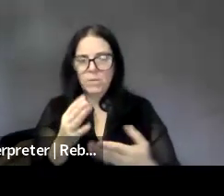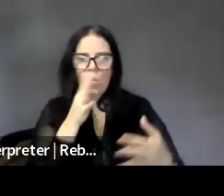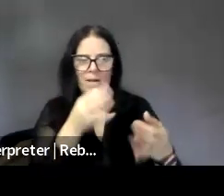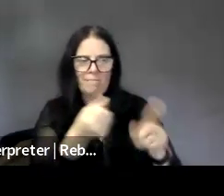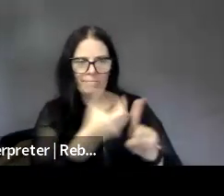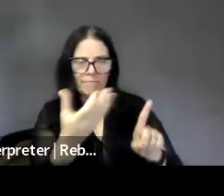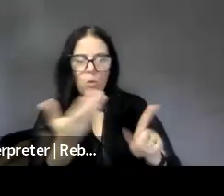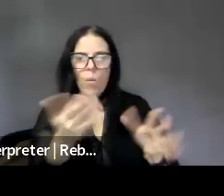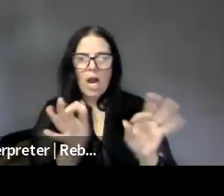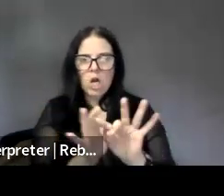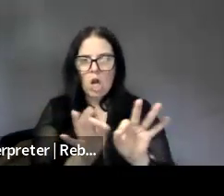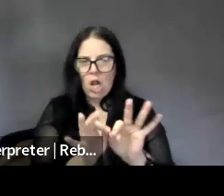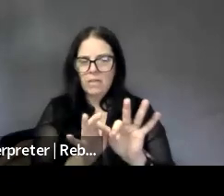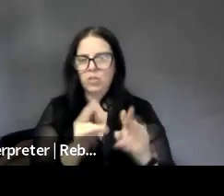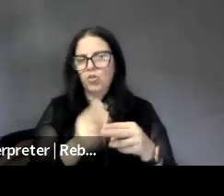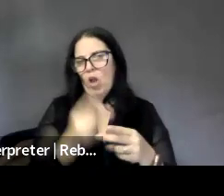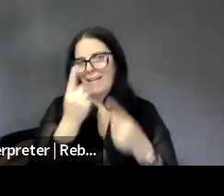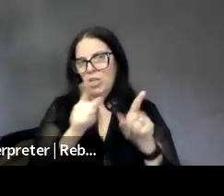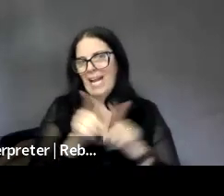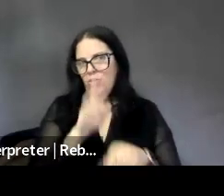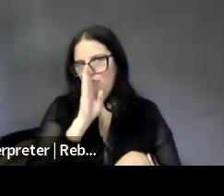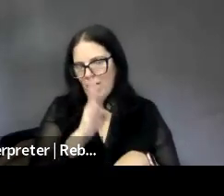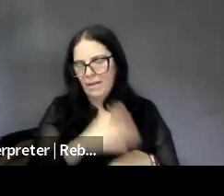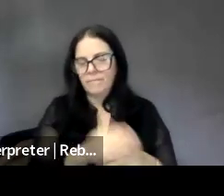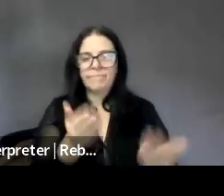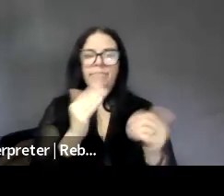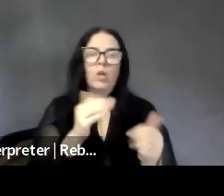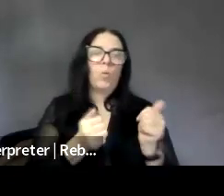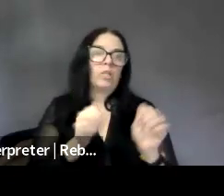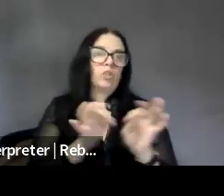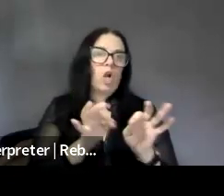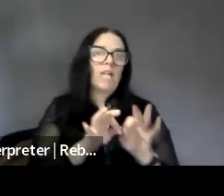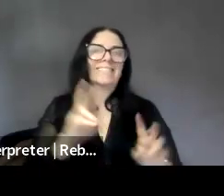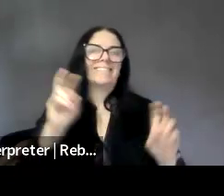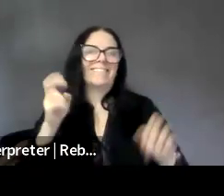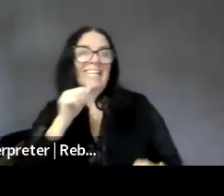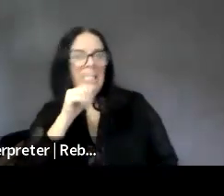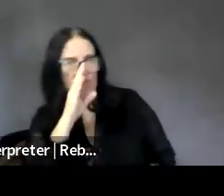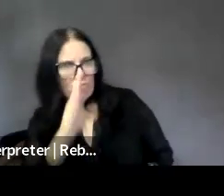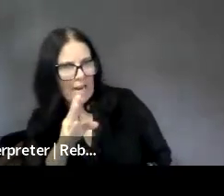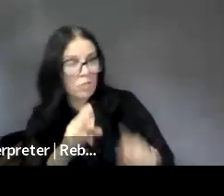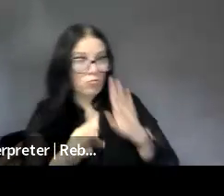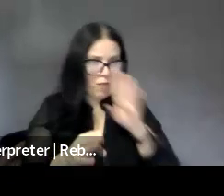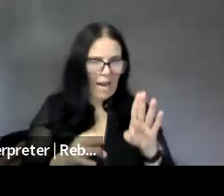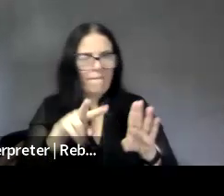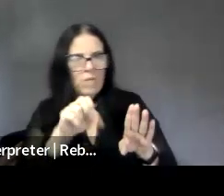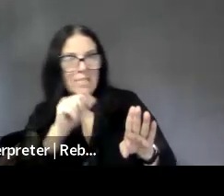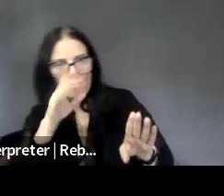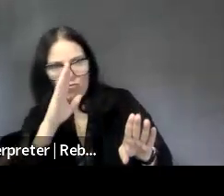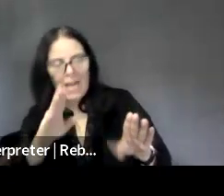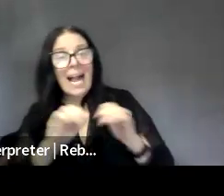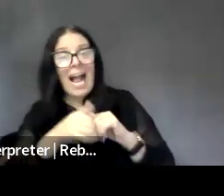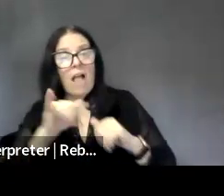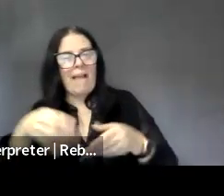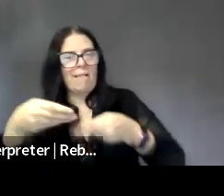are classified as direct, what costs are classified as indirect, and how you're going to share them across your